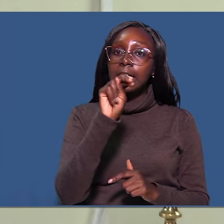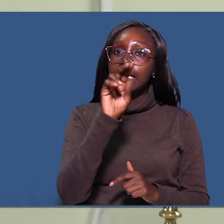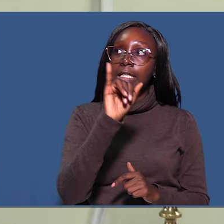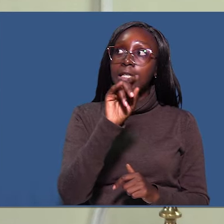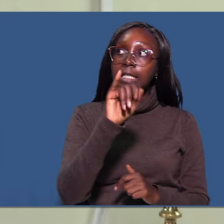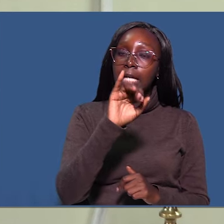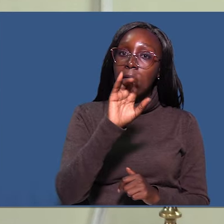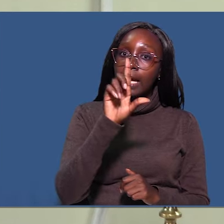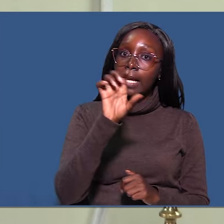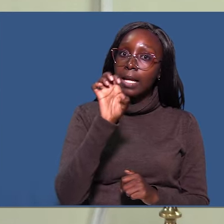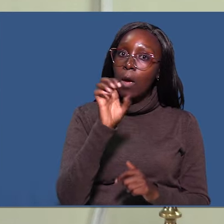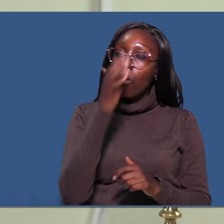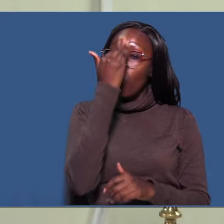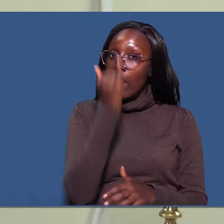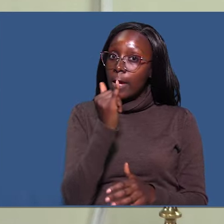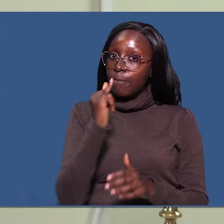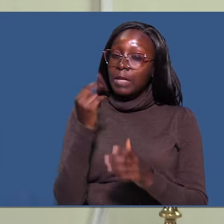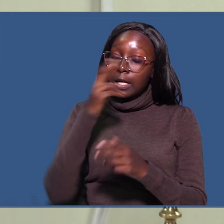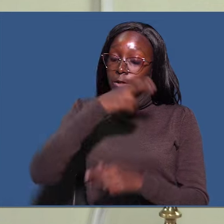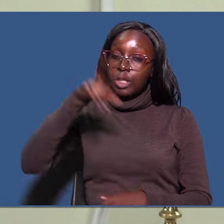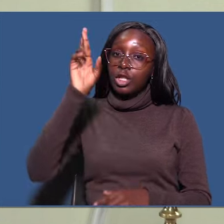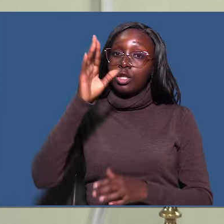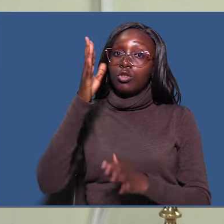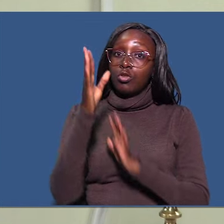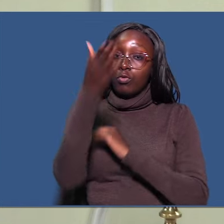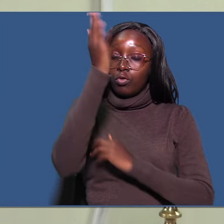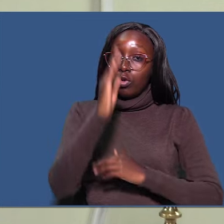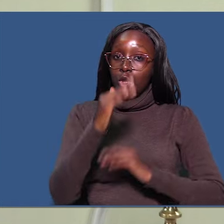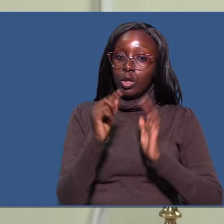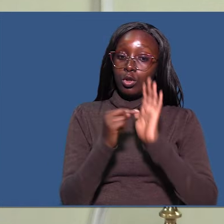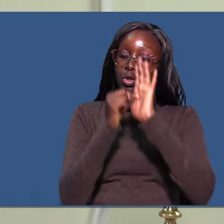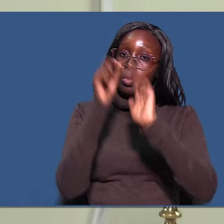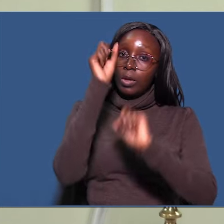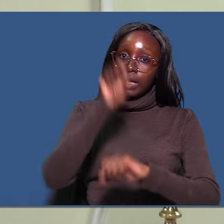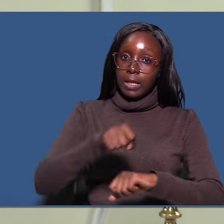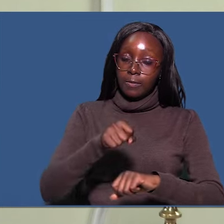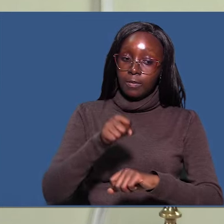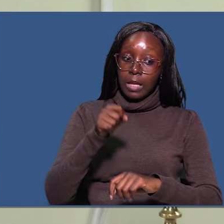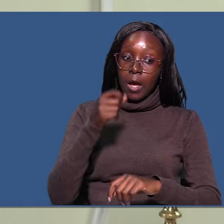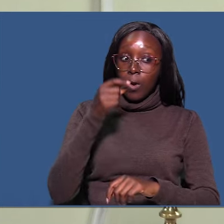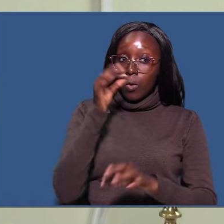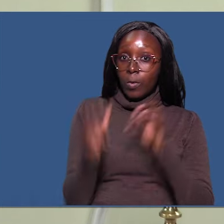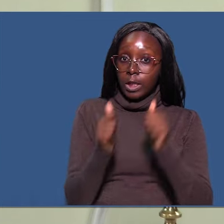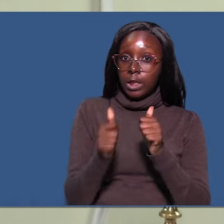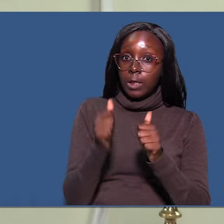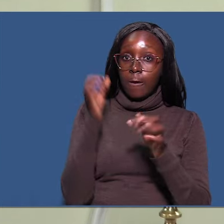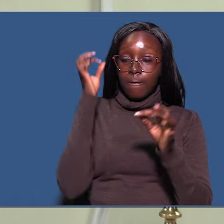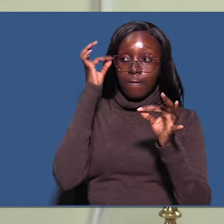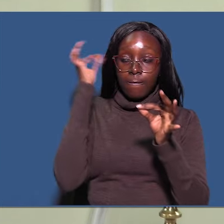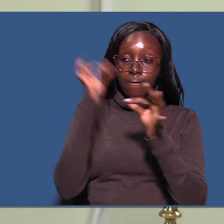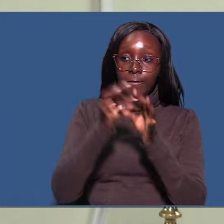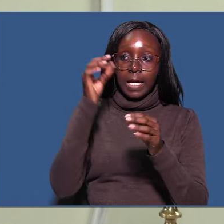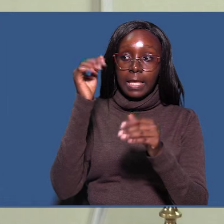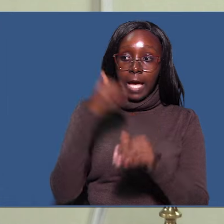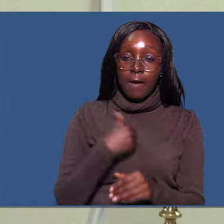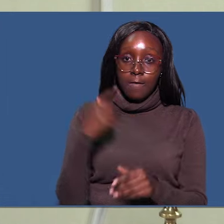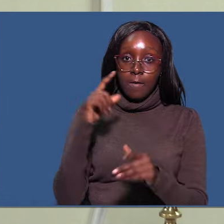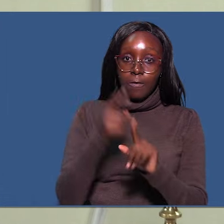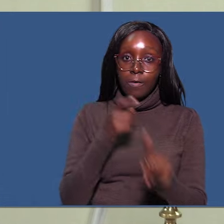the righteousness of God is revealed, a righteousness that is by faith from first to last. Just as it is